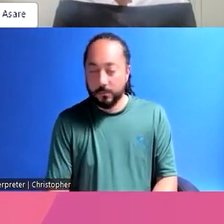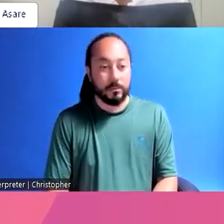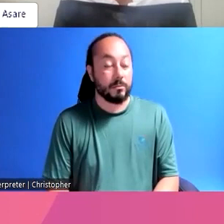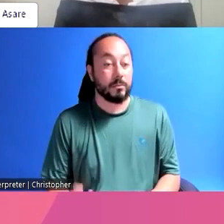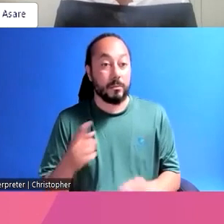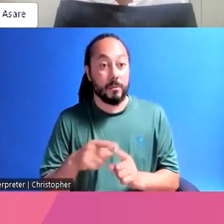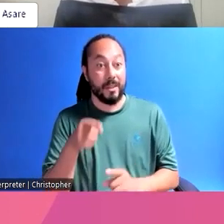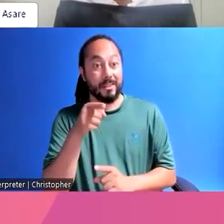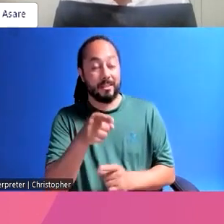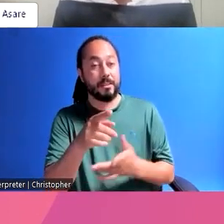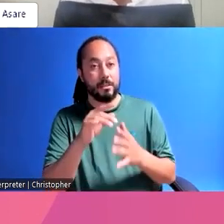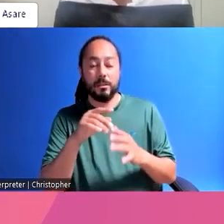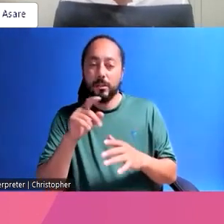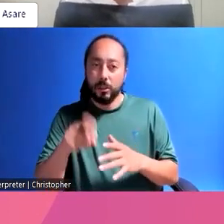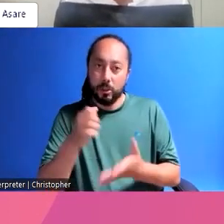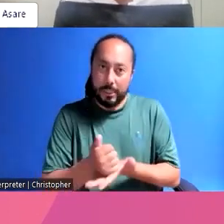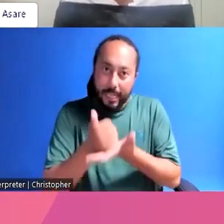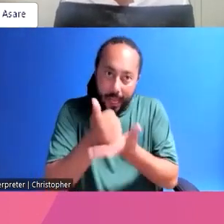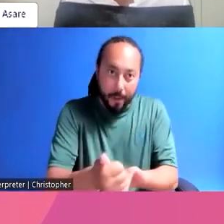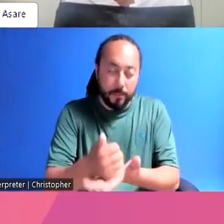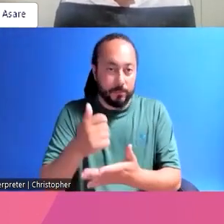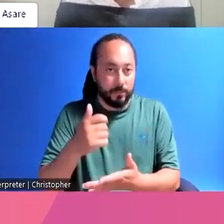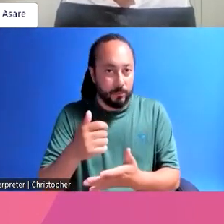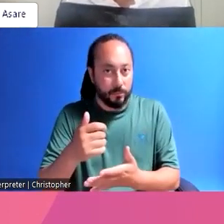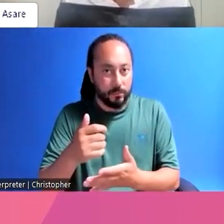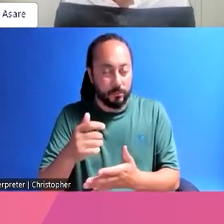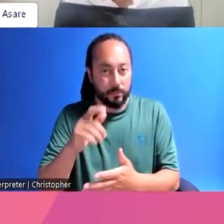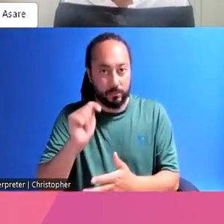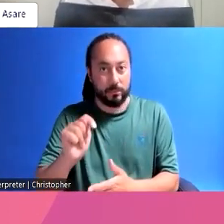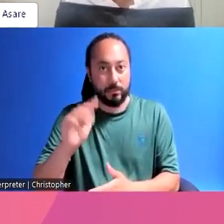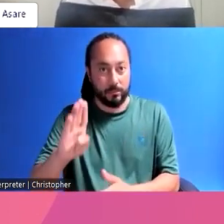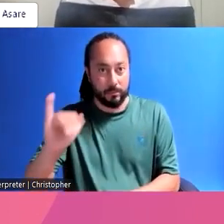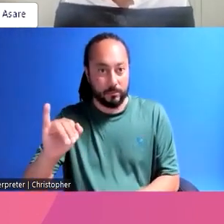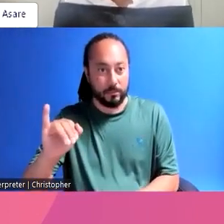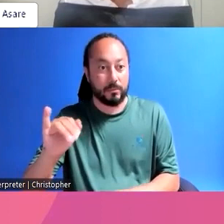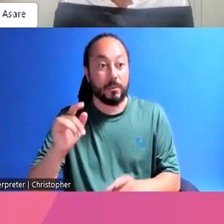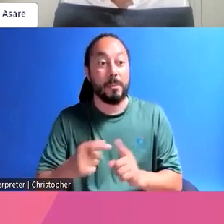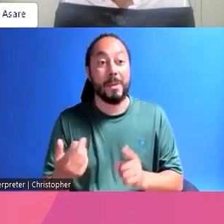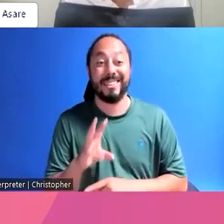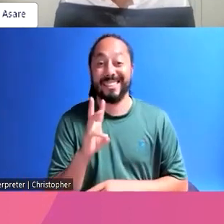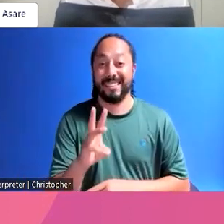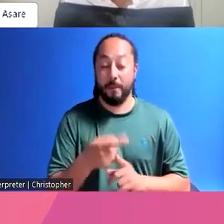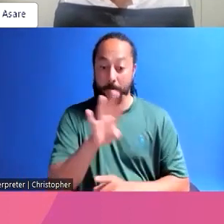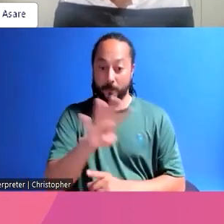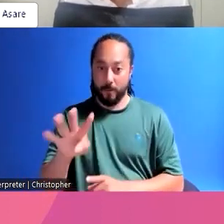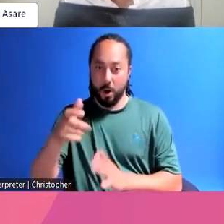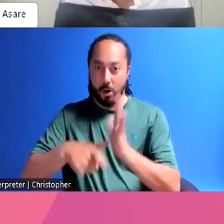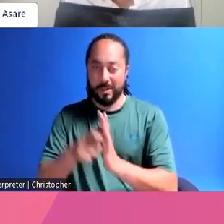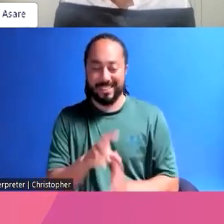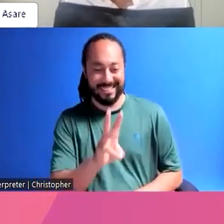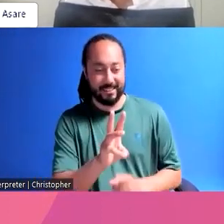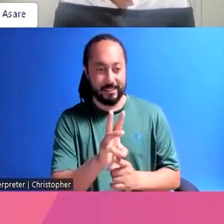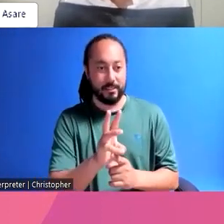in traumatic brain injuries, but we only found 6 out of the 44 articles assessed or reported traumatic brain injuries in